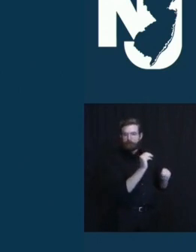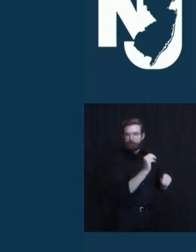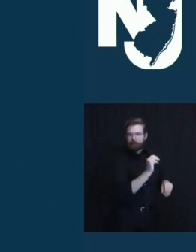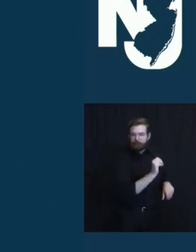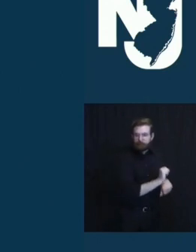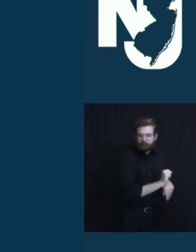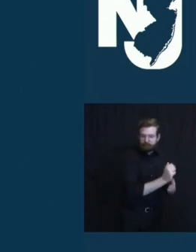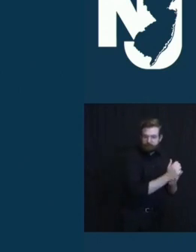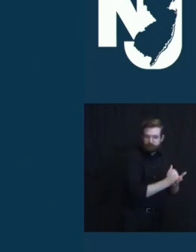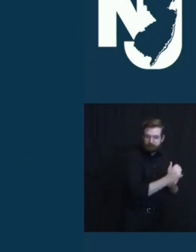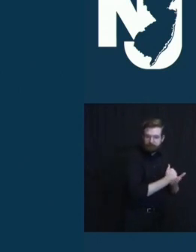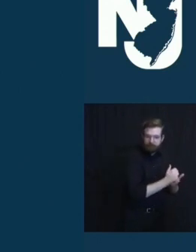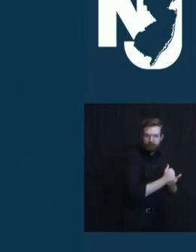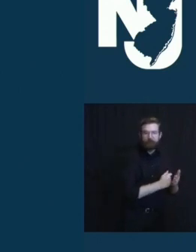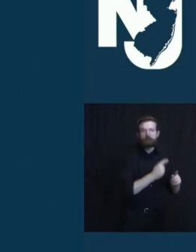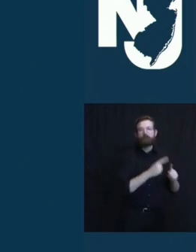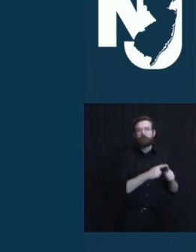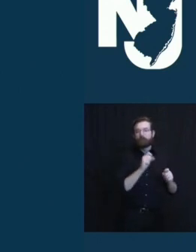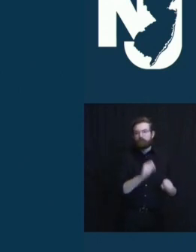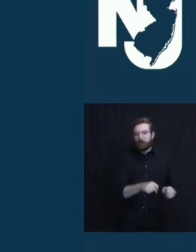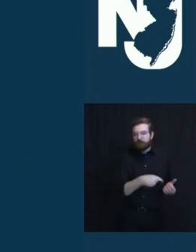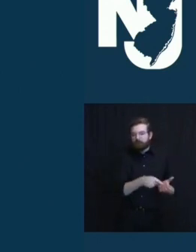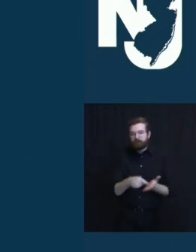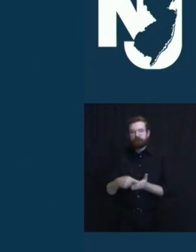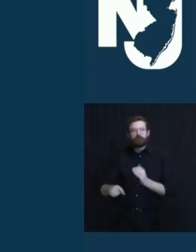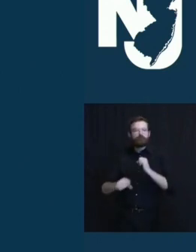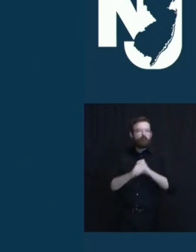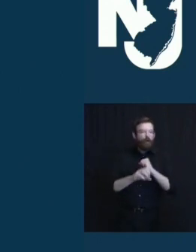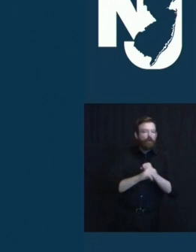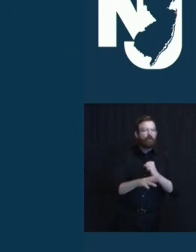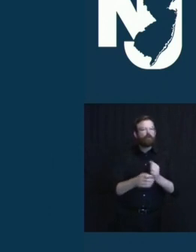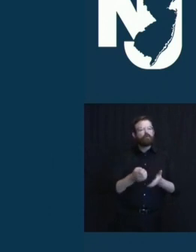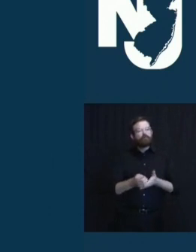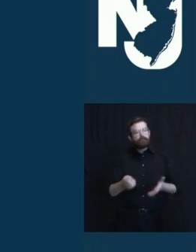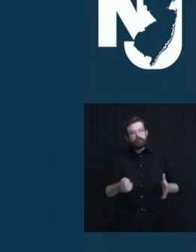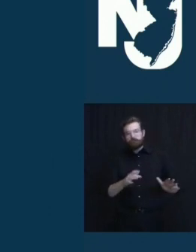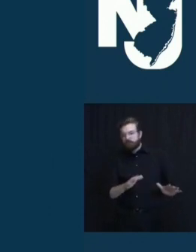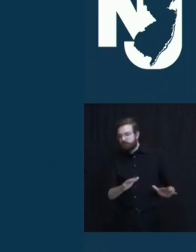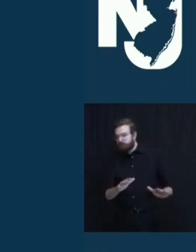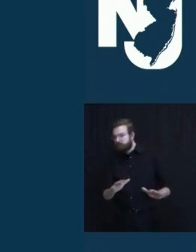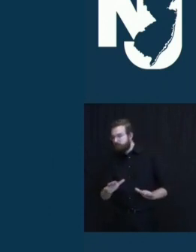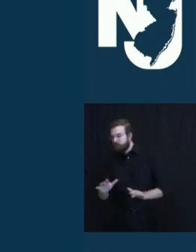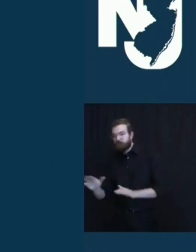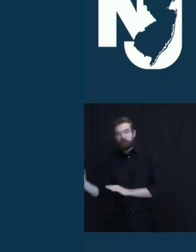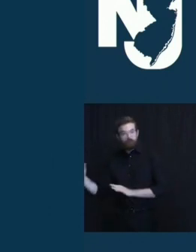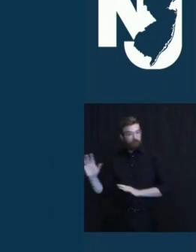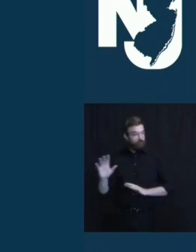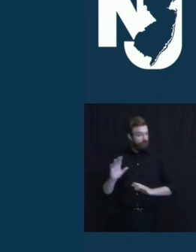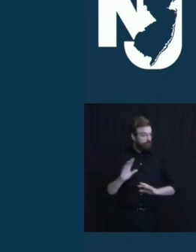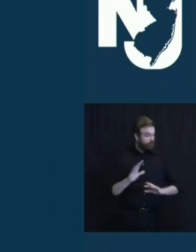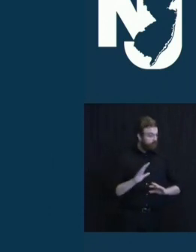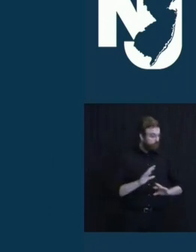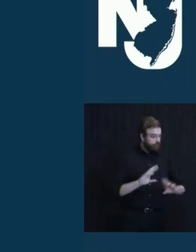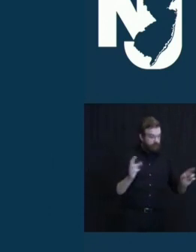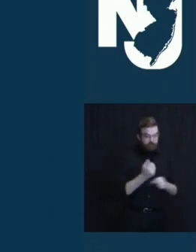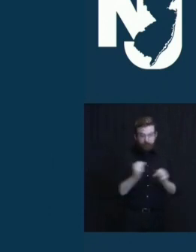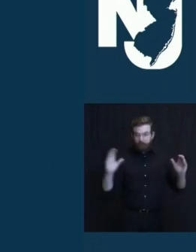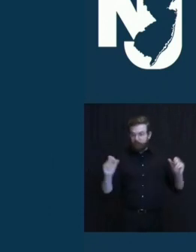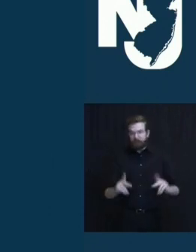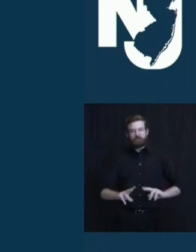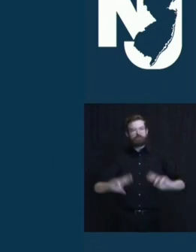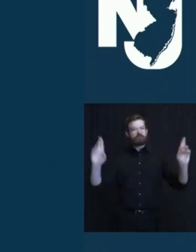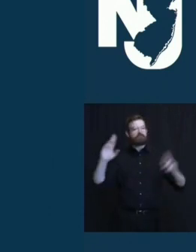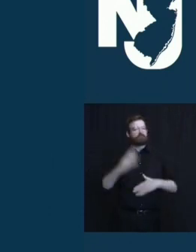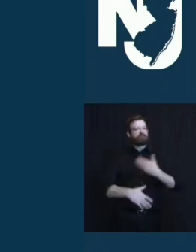ready. As Drew said, everything happened for him just in time. To you, Drew, thank you for keeping your spirits up throughout